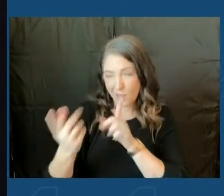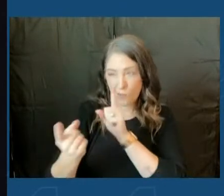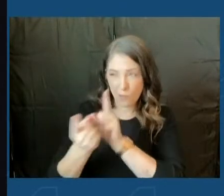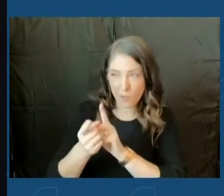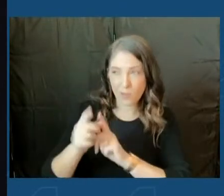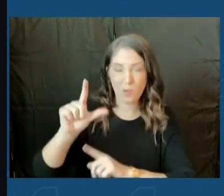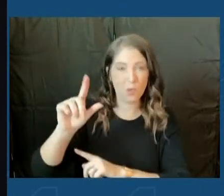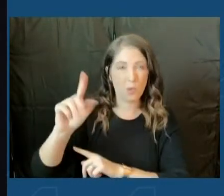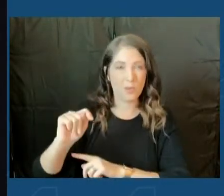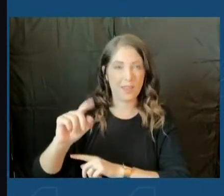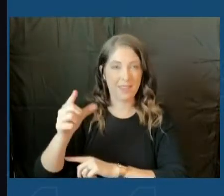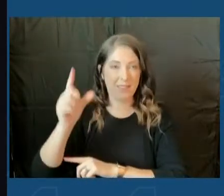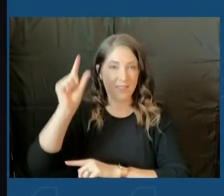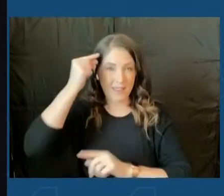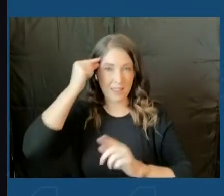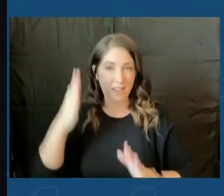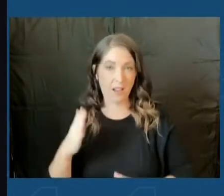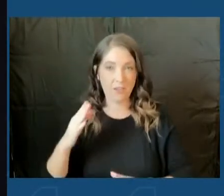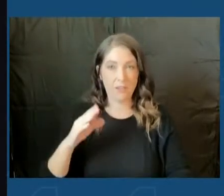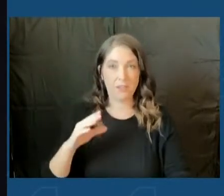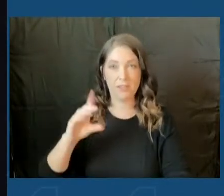Antonio Delgado, remember that name?